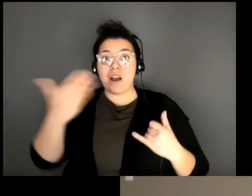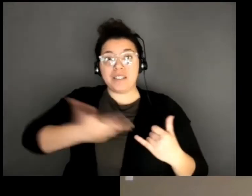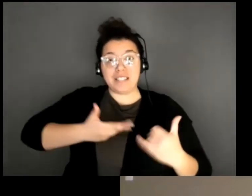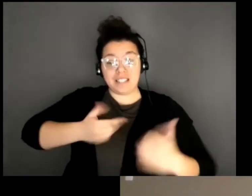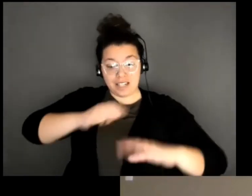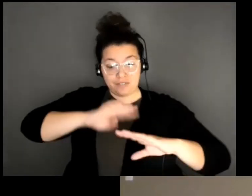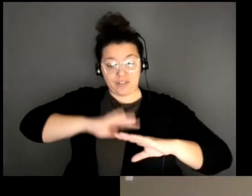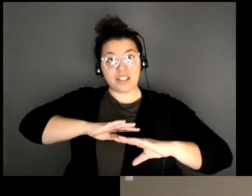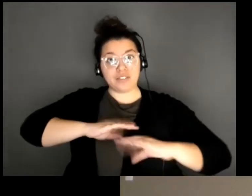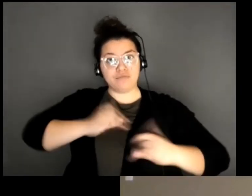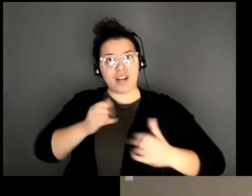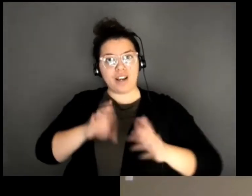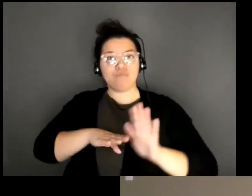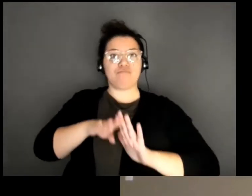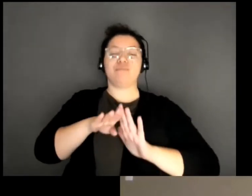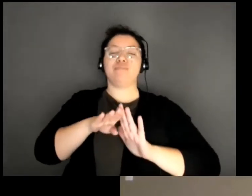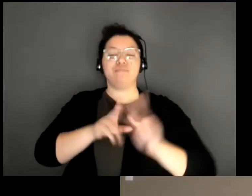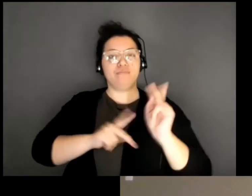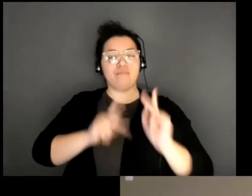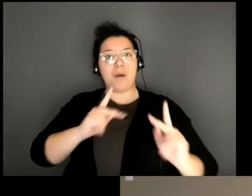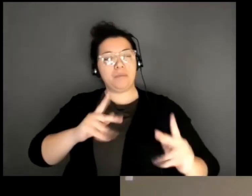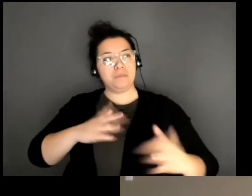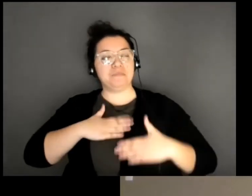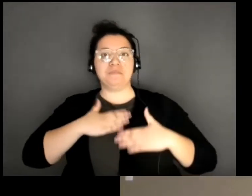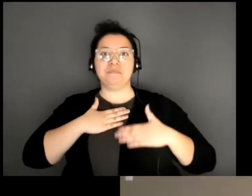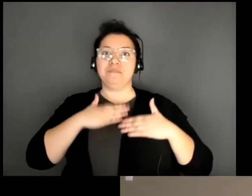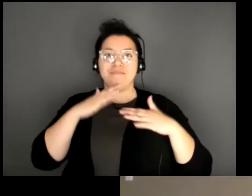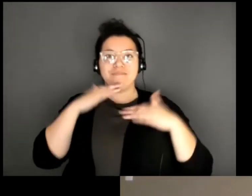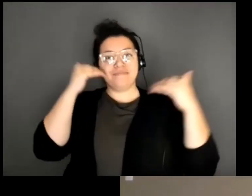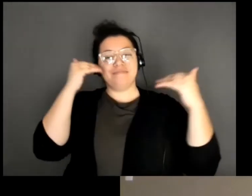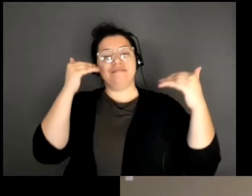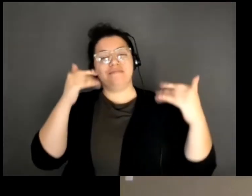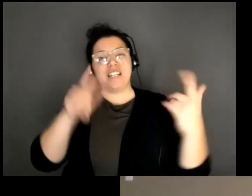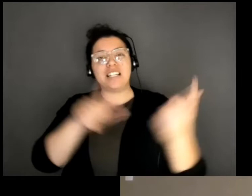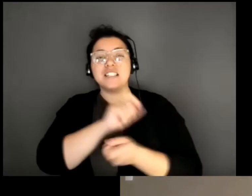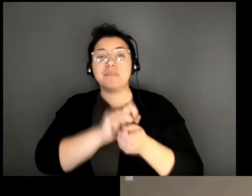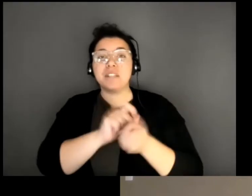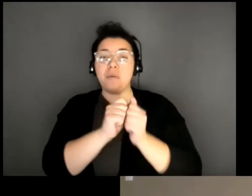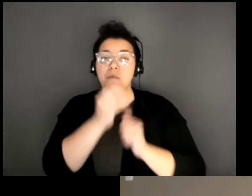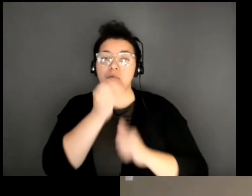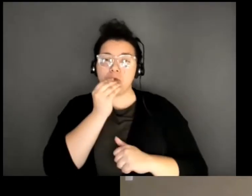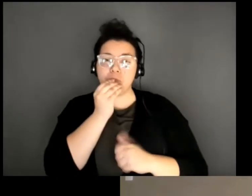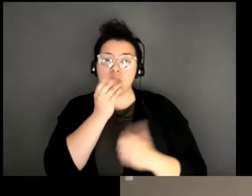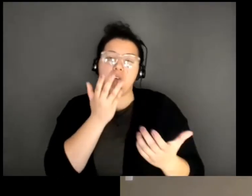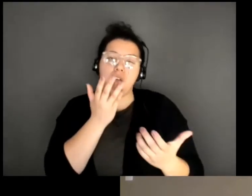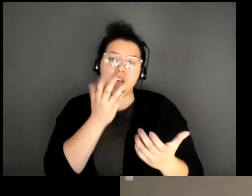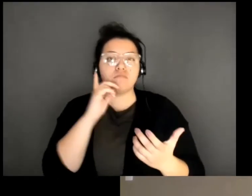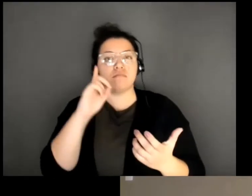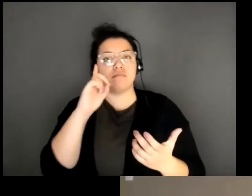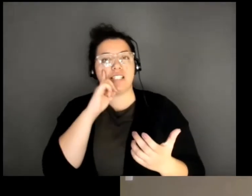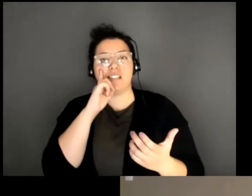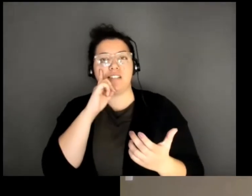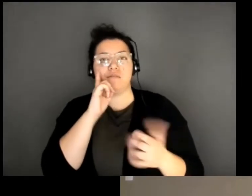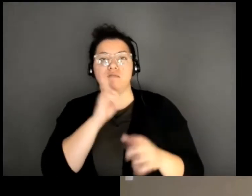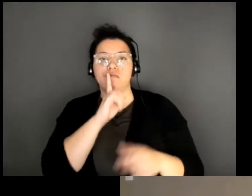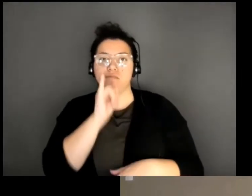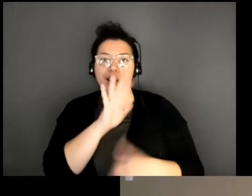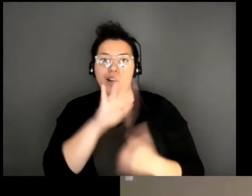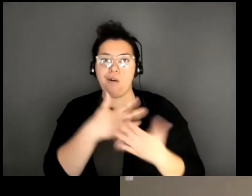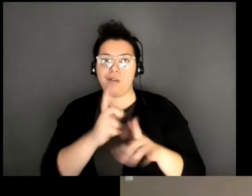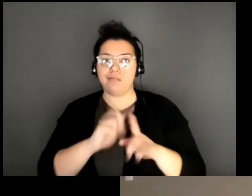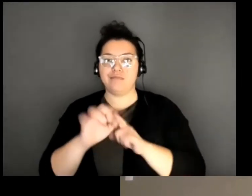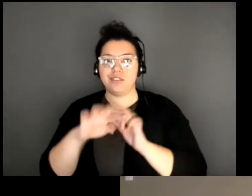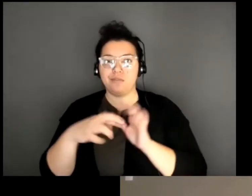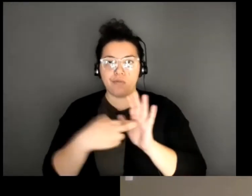will. Specifically as it relates to food prep, I think that's just in all areas. There's certainly a lot